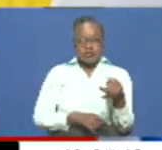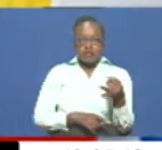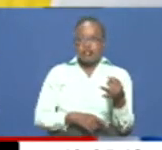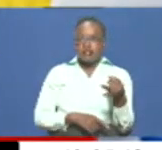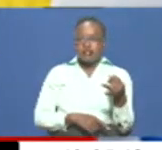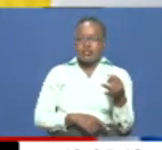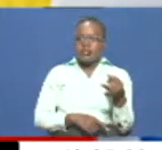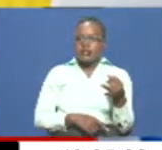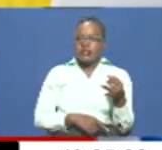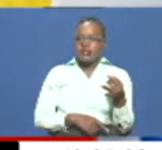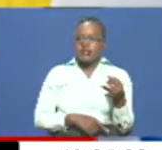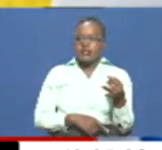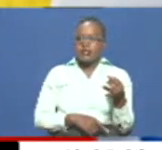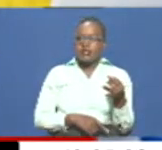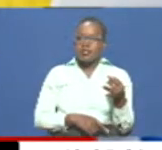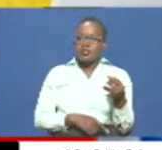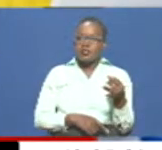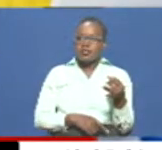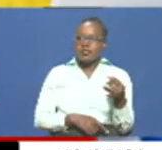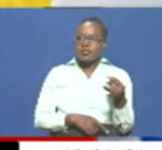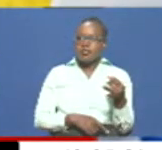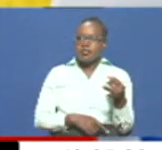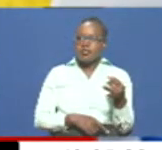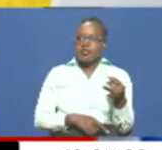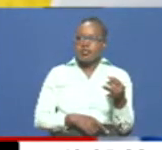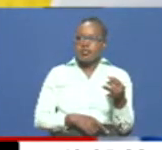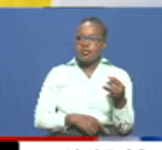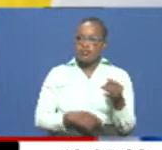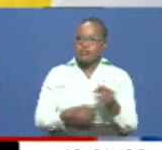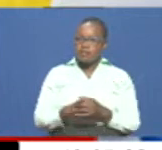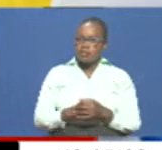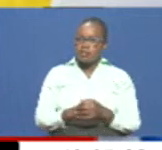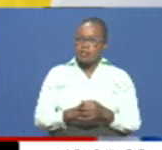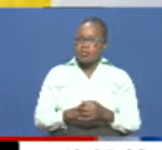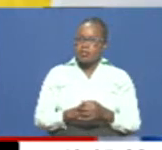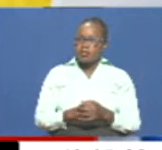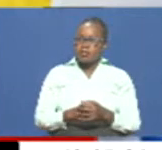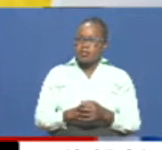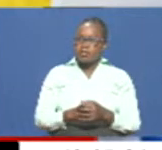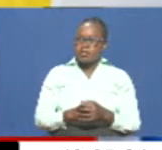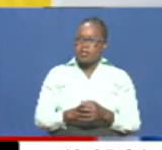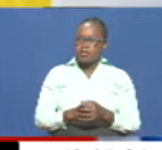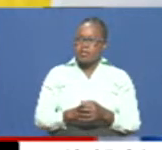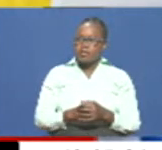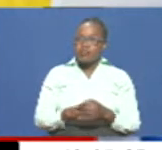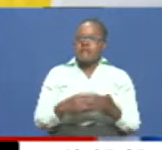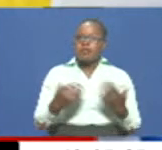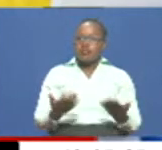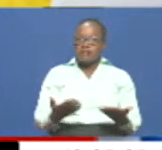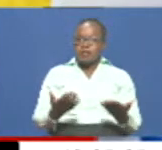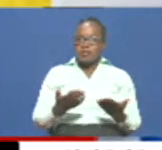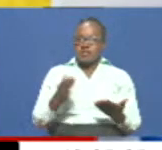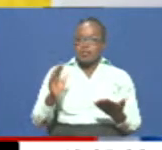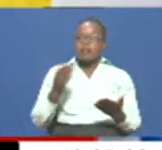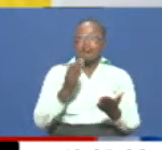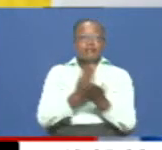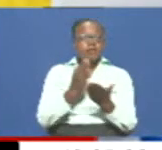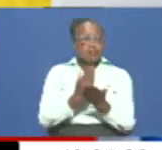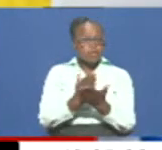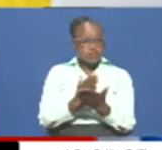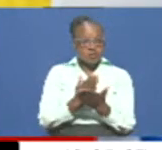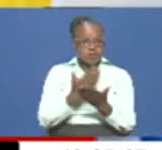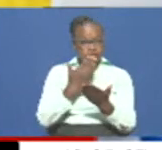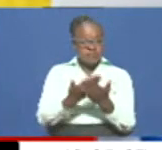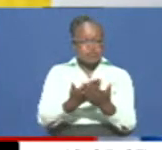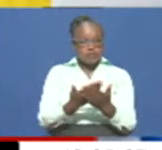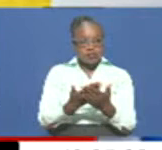comment on was the issues around coordination. Yeah, because and I really want to appreciate NAC